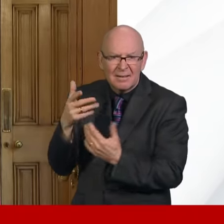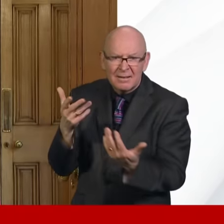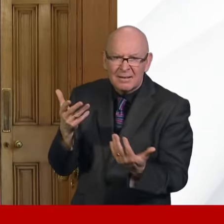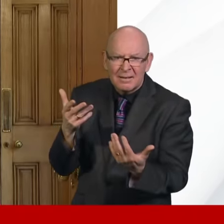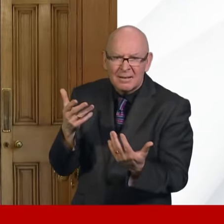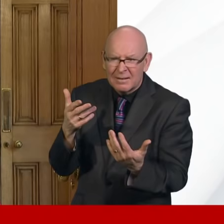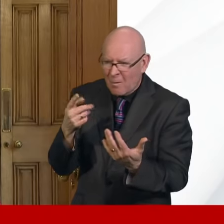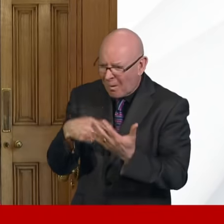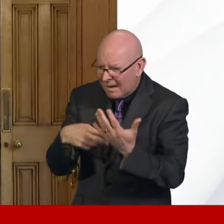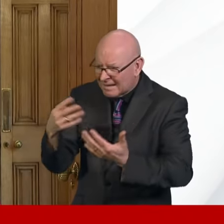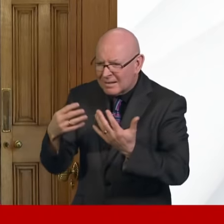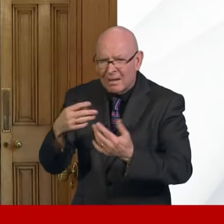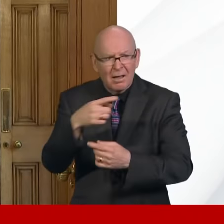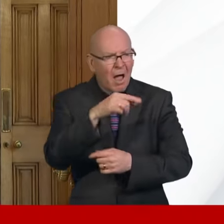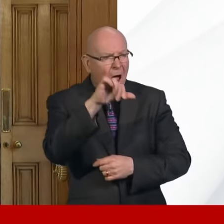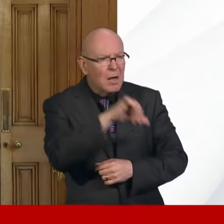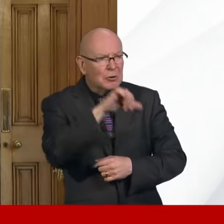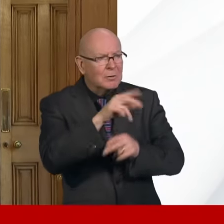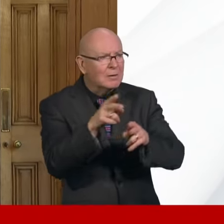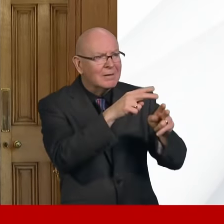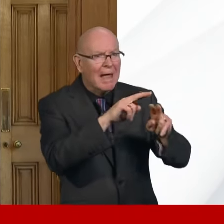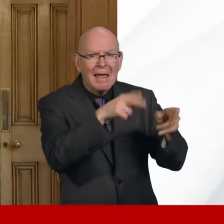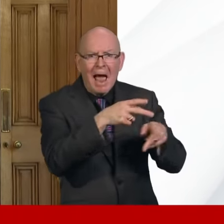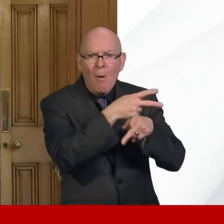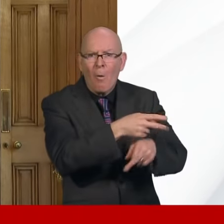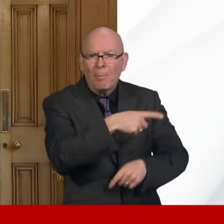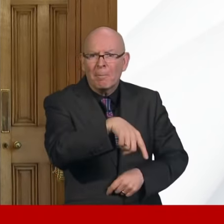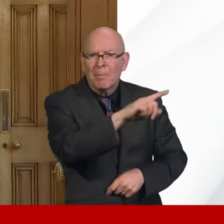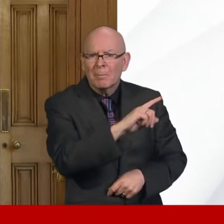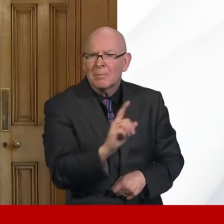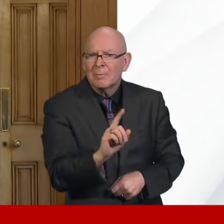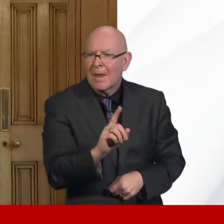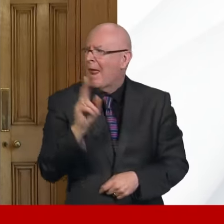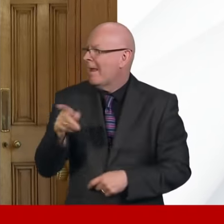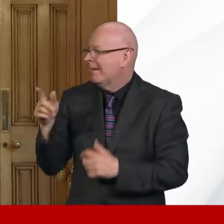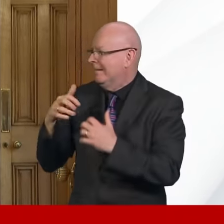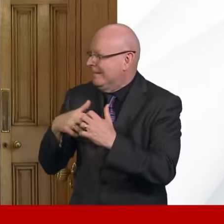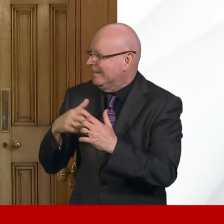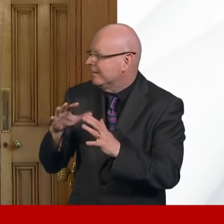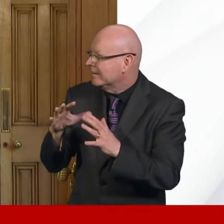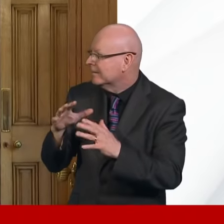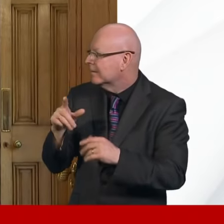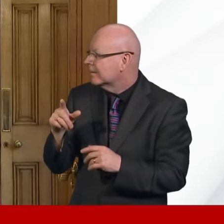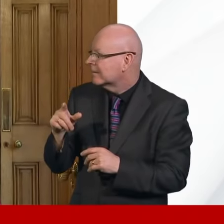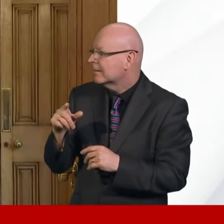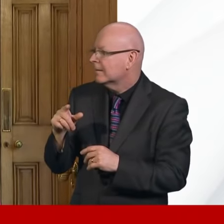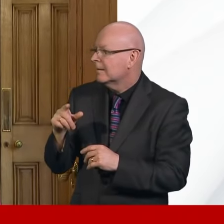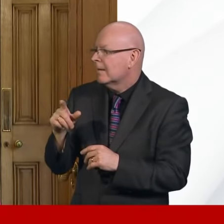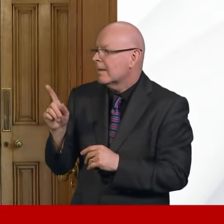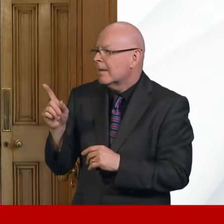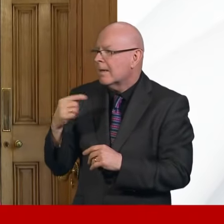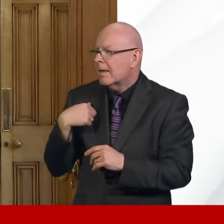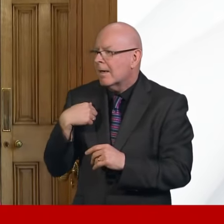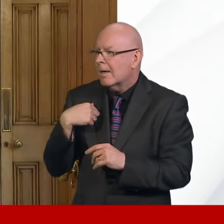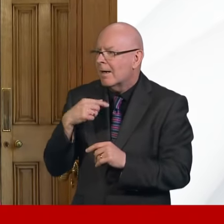I think we will try and get Dan back, but if I can answer the first part of his question around, which I think